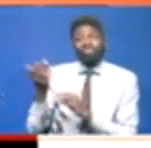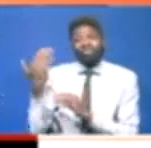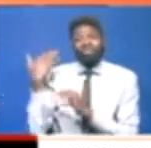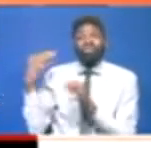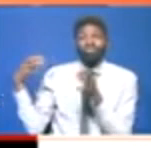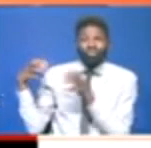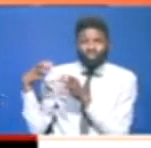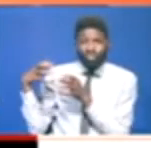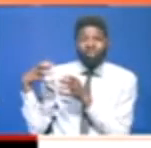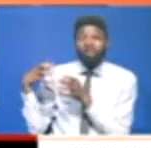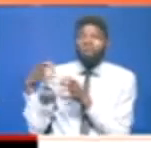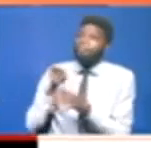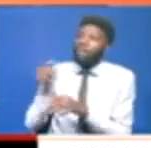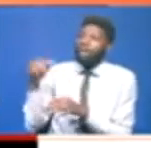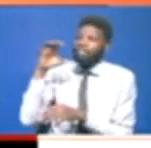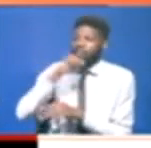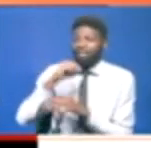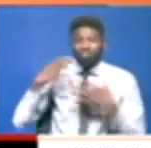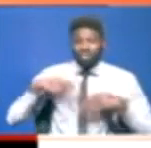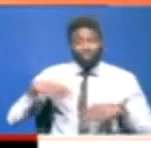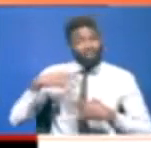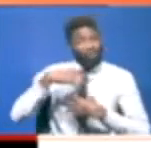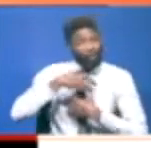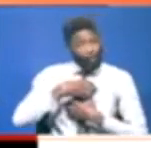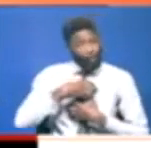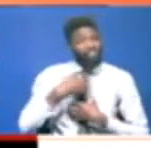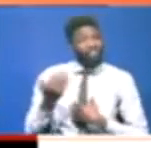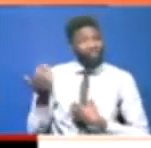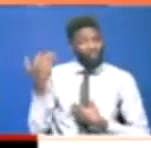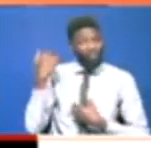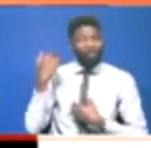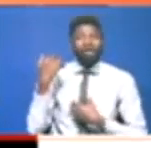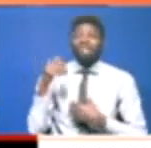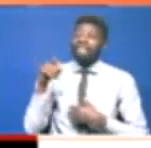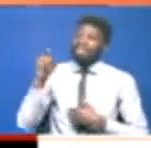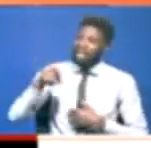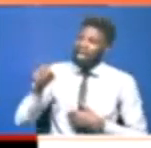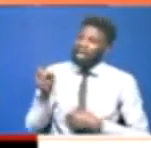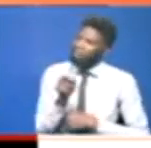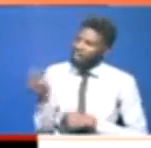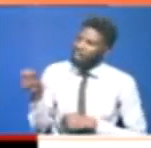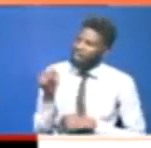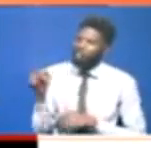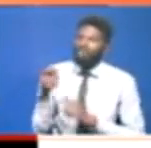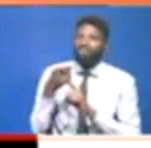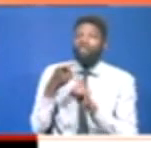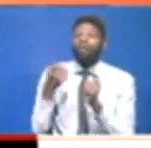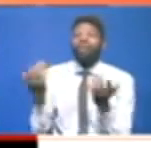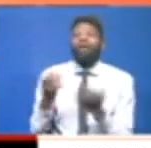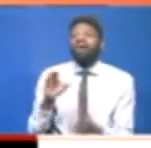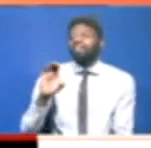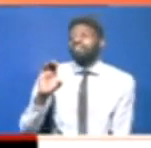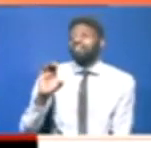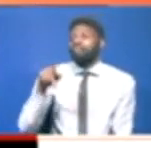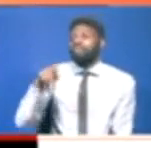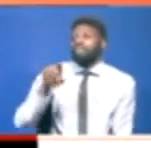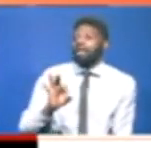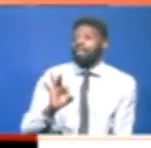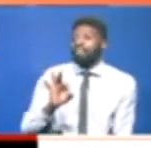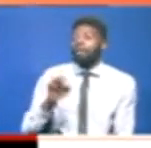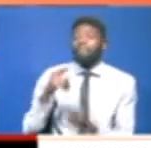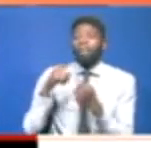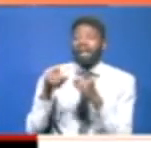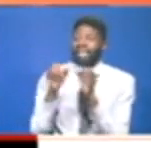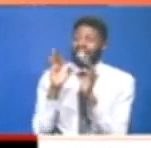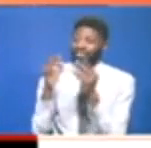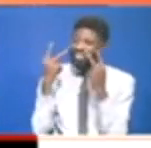period, you find that now they are supposed to be paid the amounts or their benefits from the CPF. But if you look at now the current one